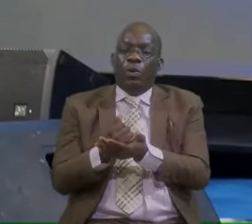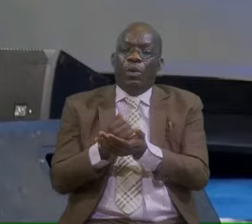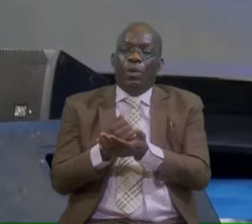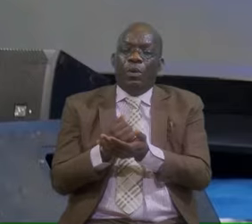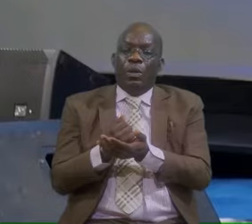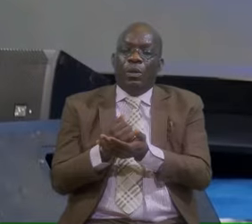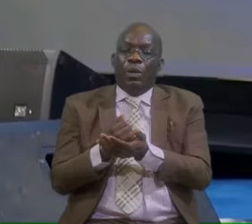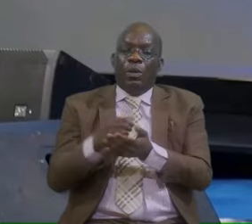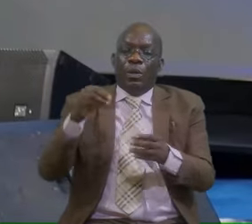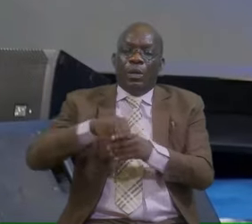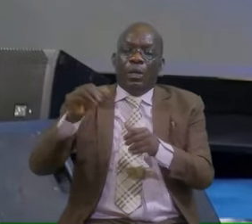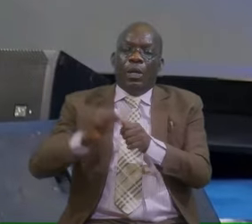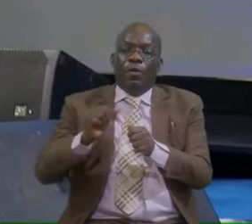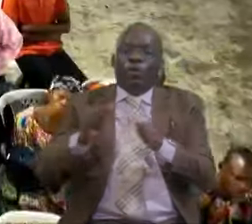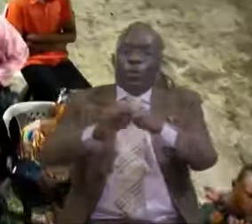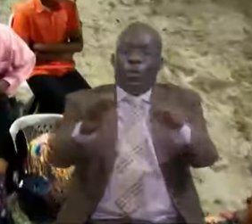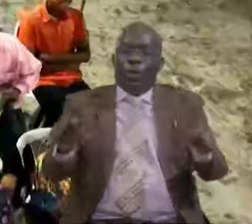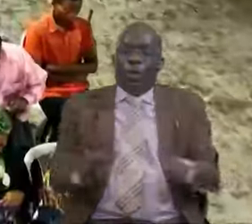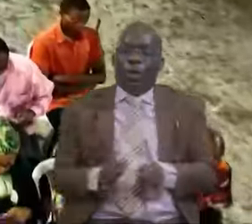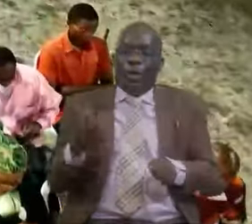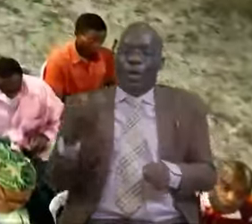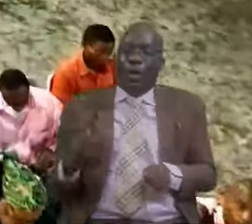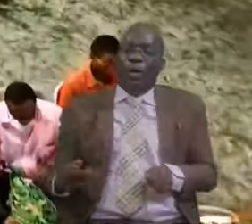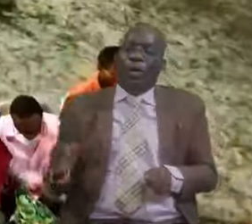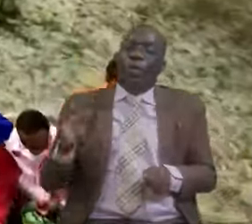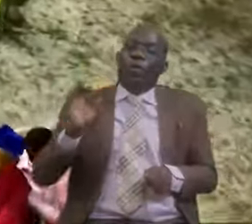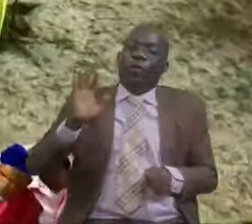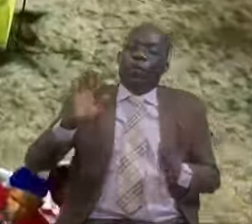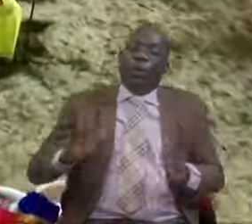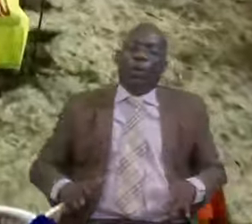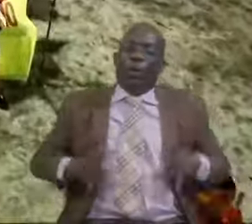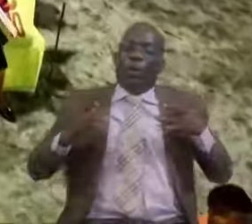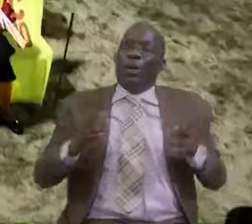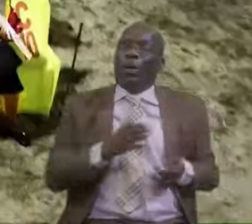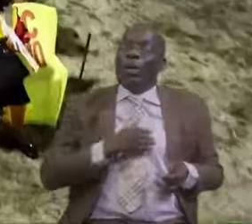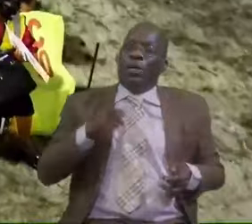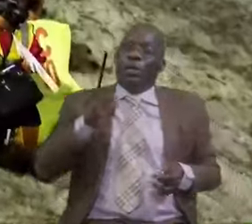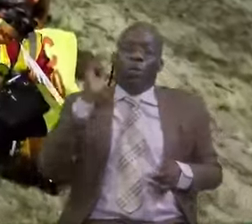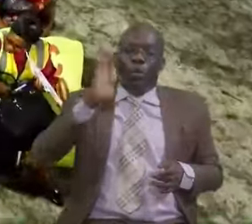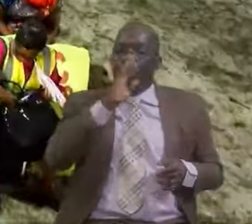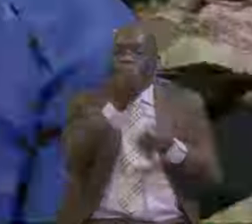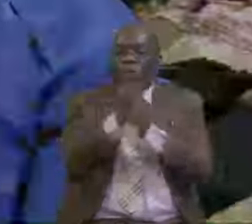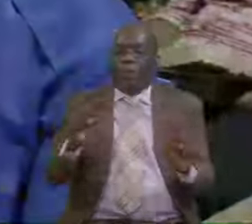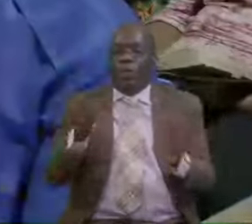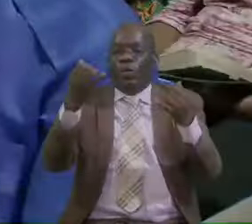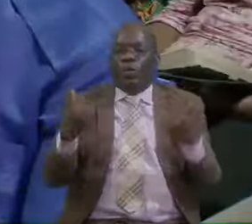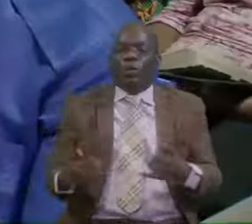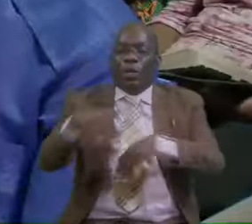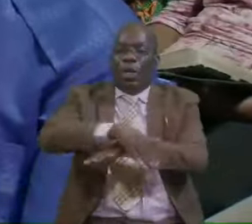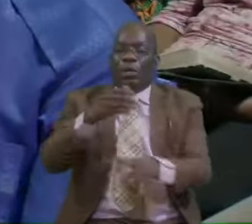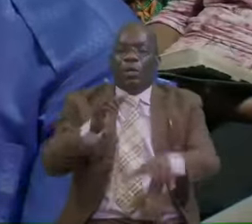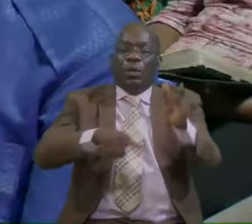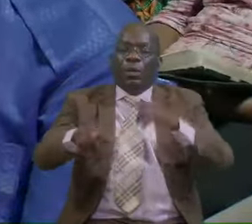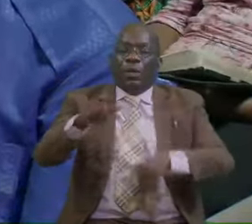area of your life, and you will be saved tonight. Say, I will be